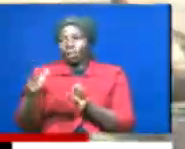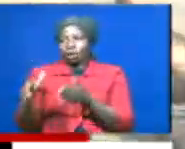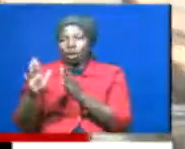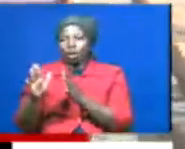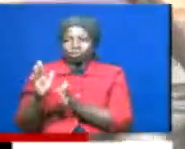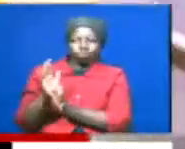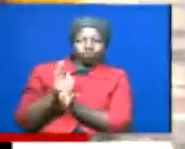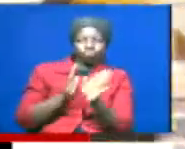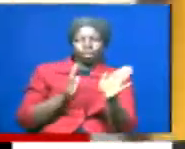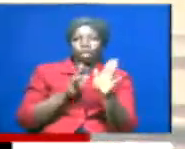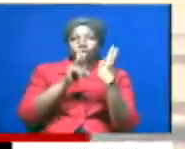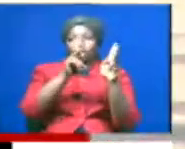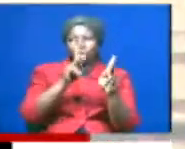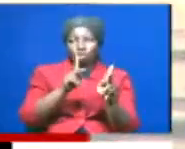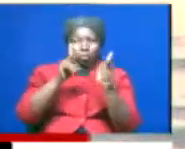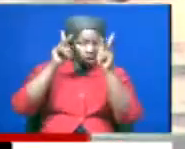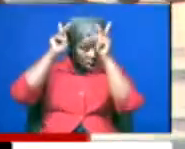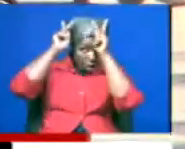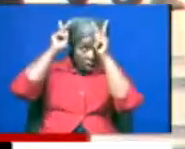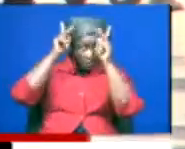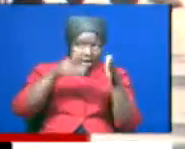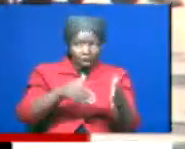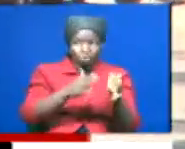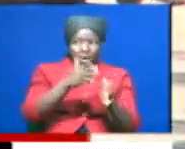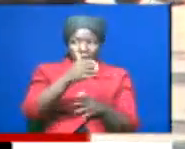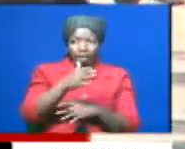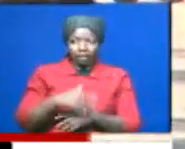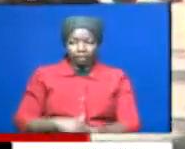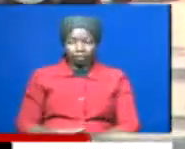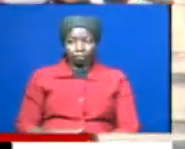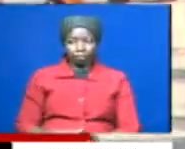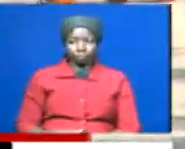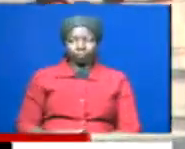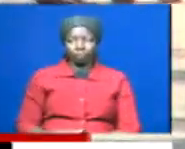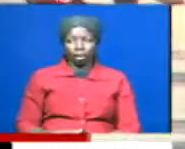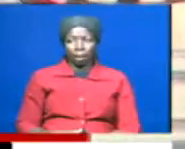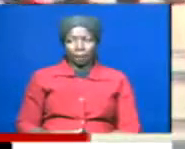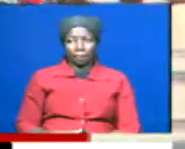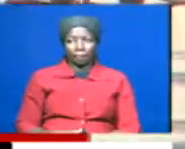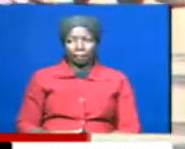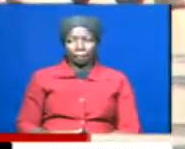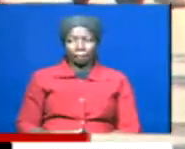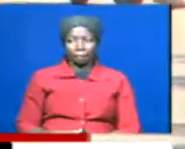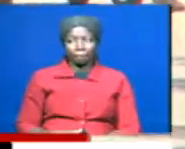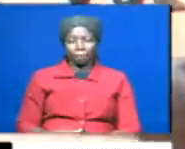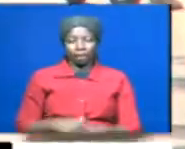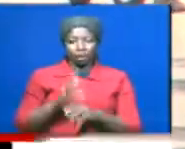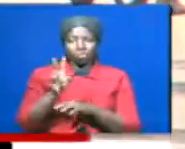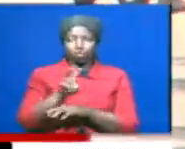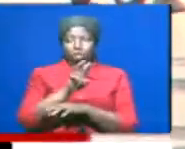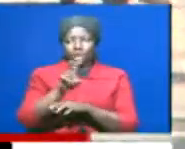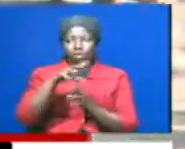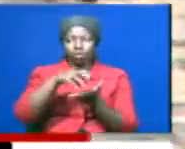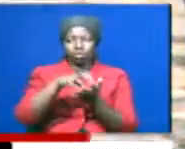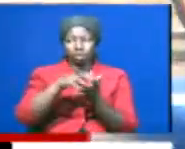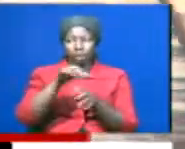and Kisumu Kakamega Highway there. Crowd still gathering there. and we're just monitoring the situation as to what is